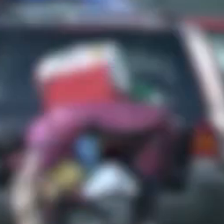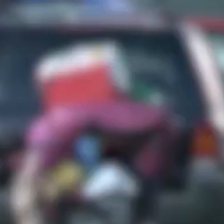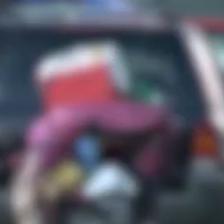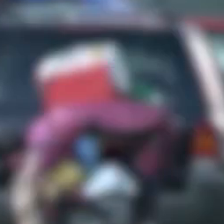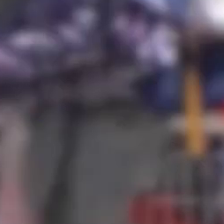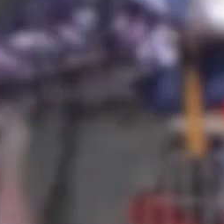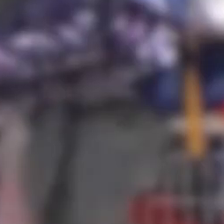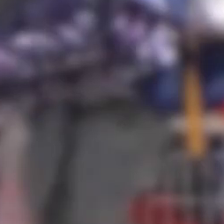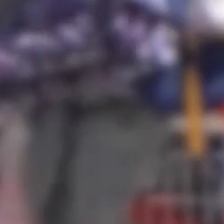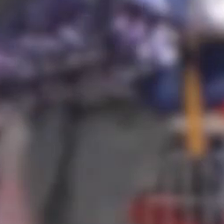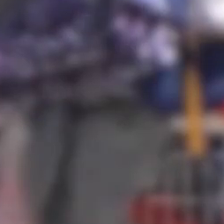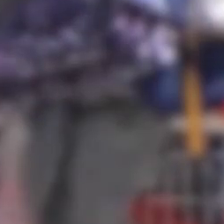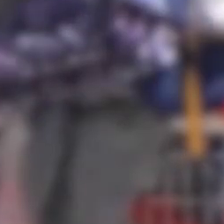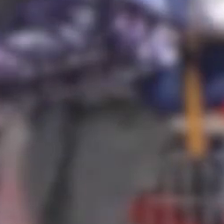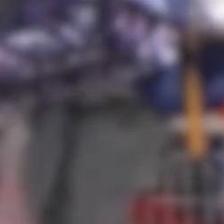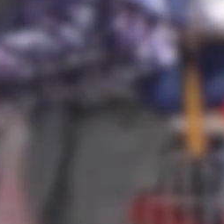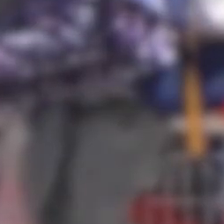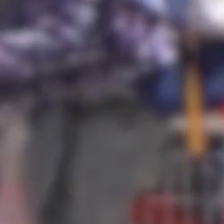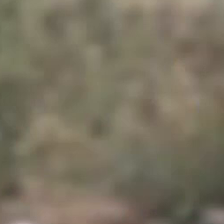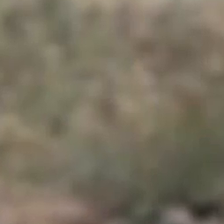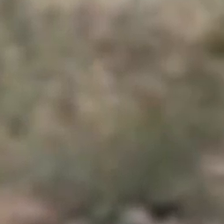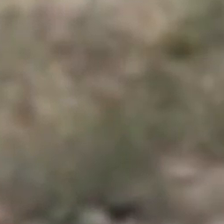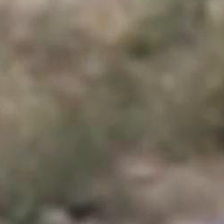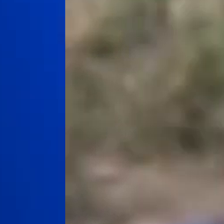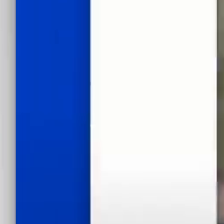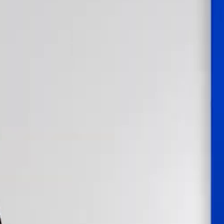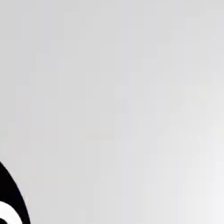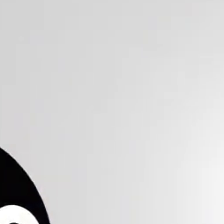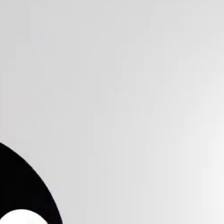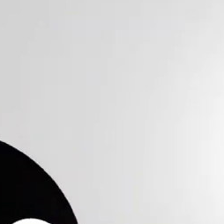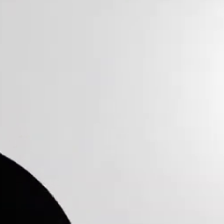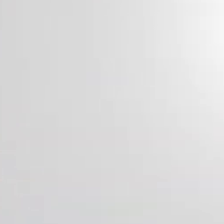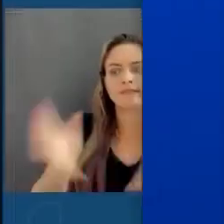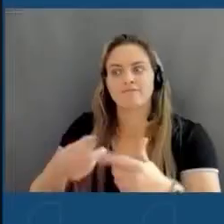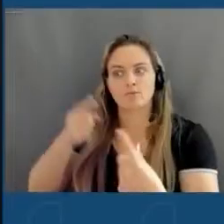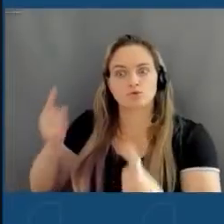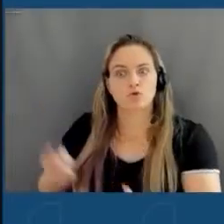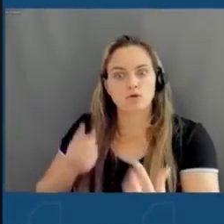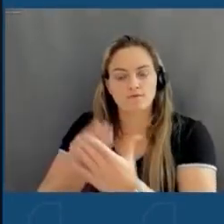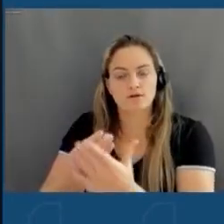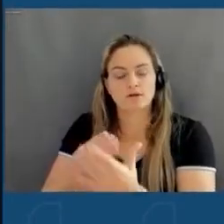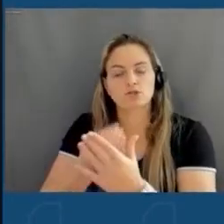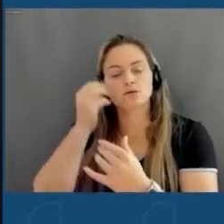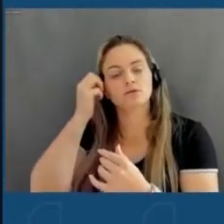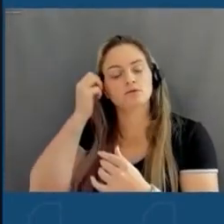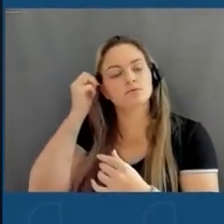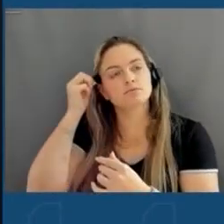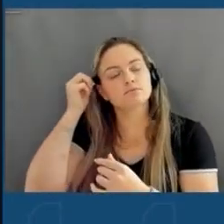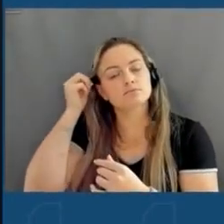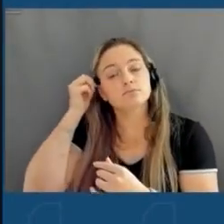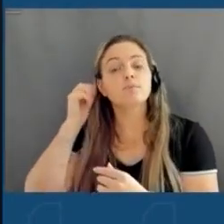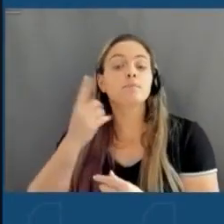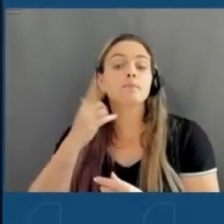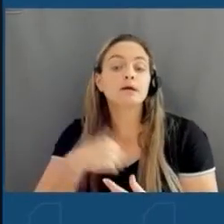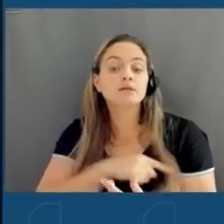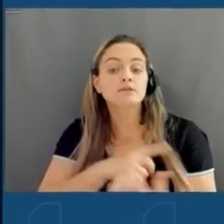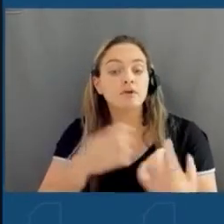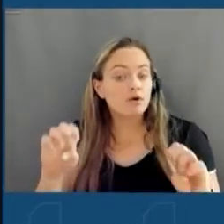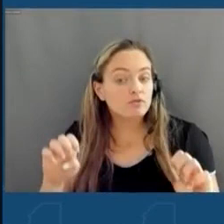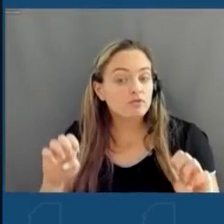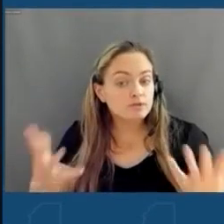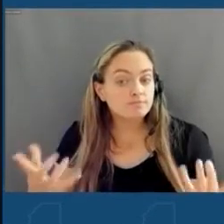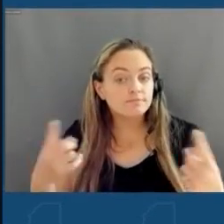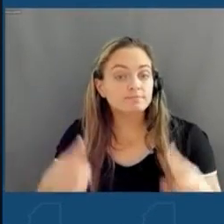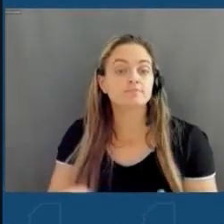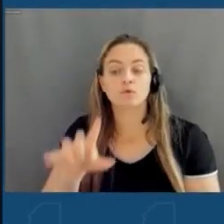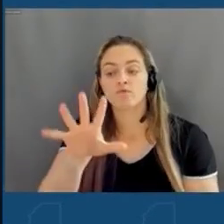will be restored to community centers from COVID beds. And because of our efforts, we'll